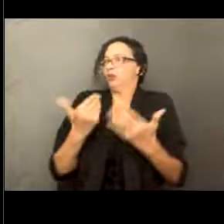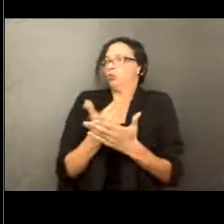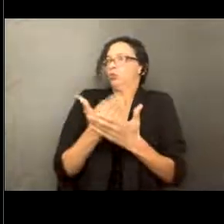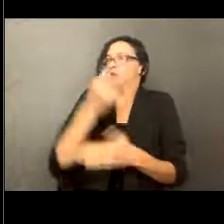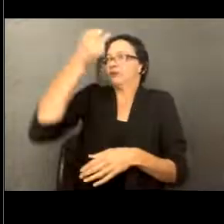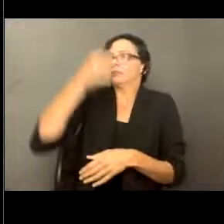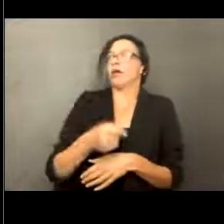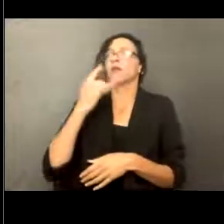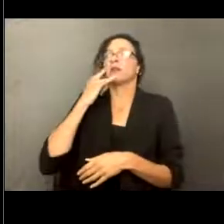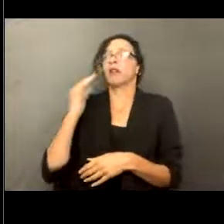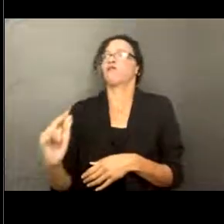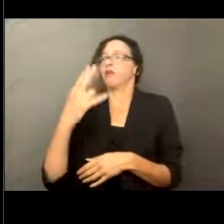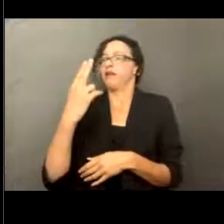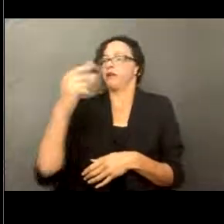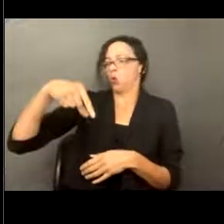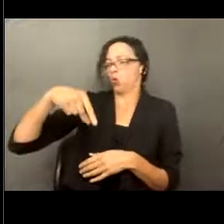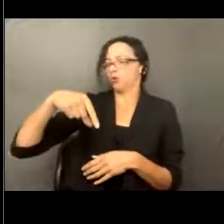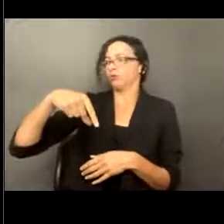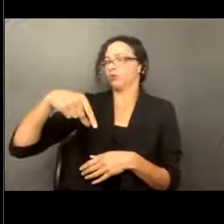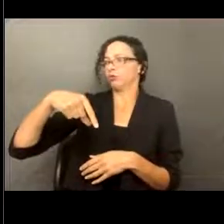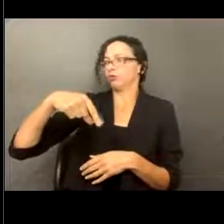get to tour that facility?